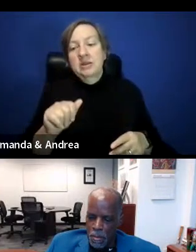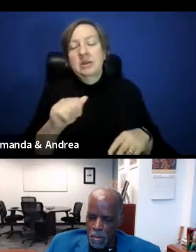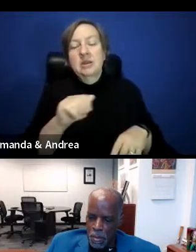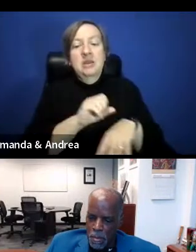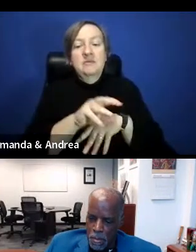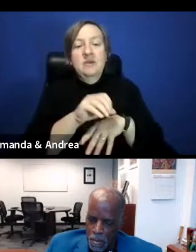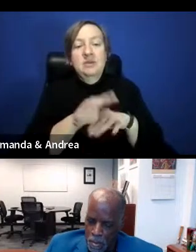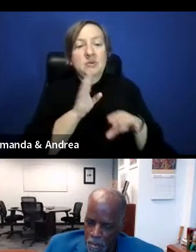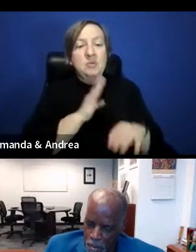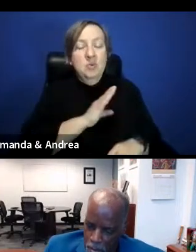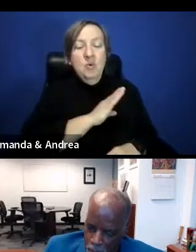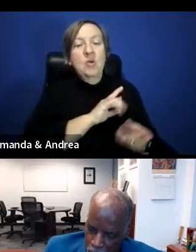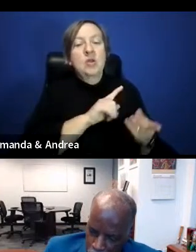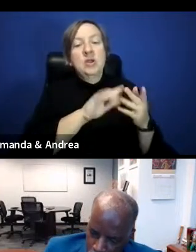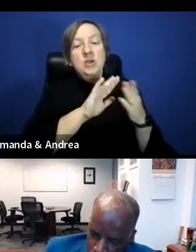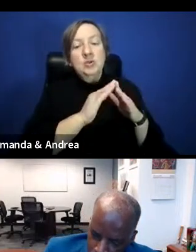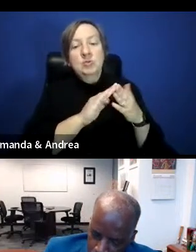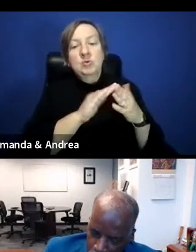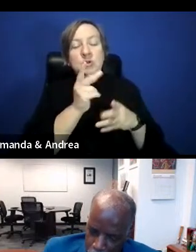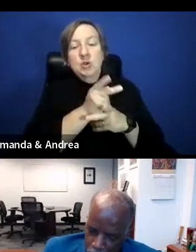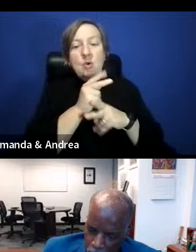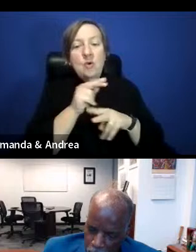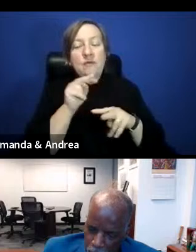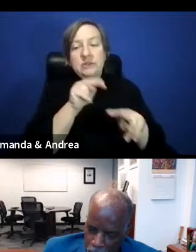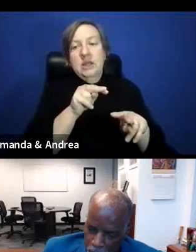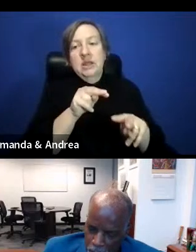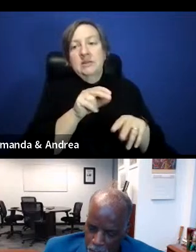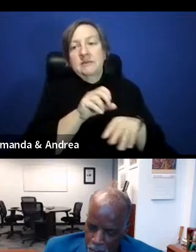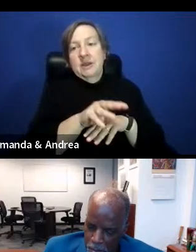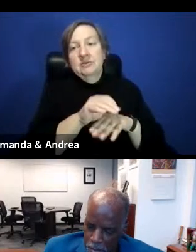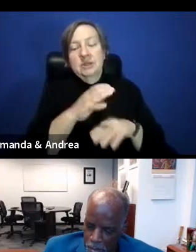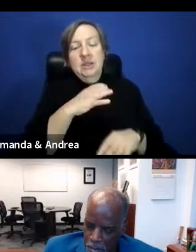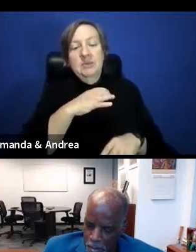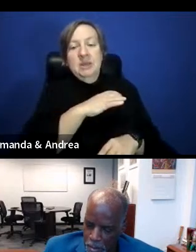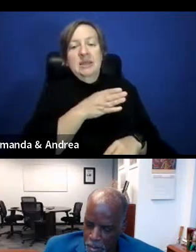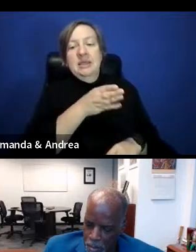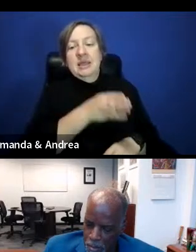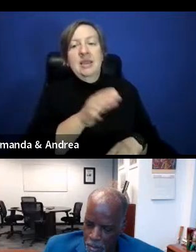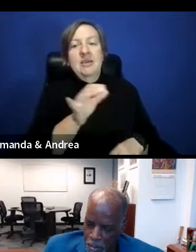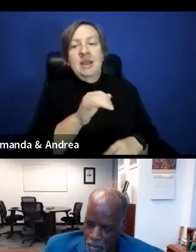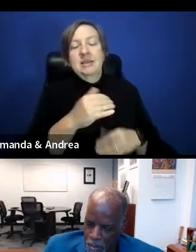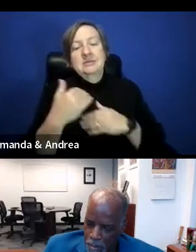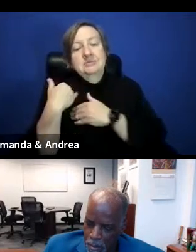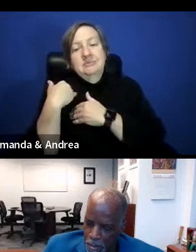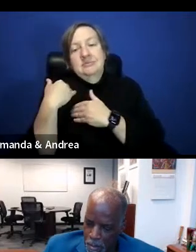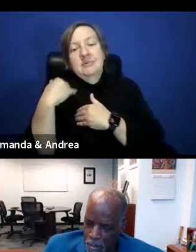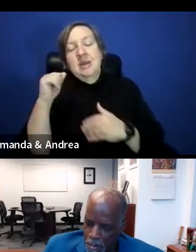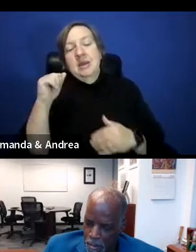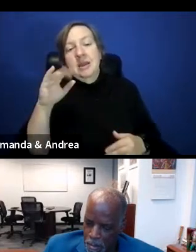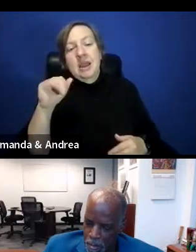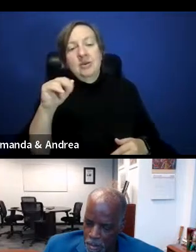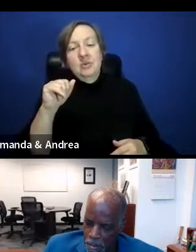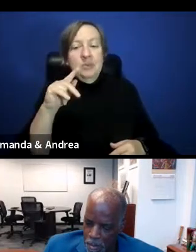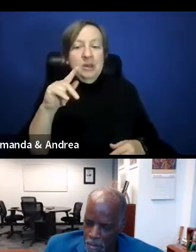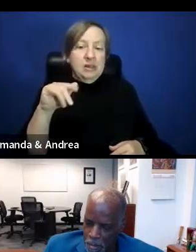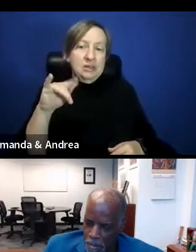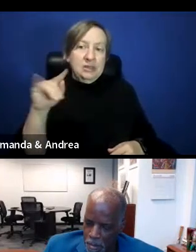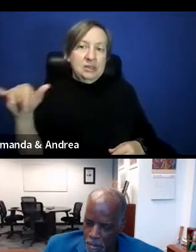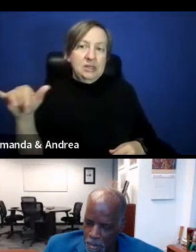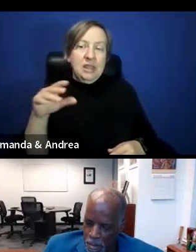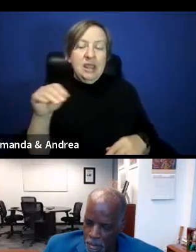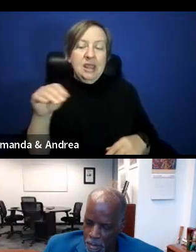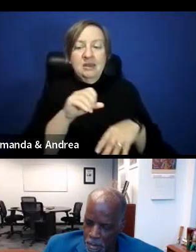our Community Oversight Advisory Committee. They're there as that accountability body as well as an advisory body.